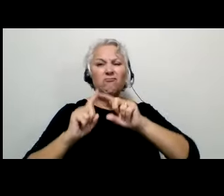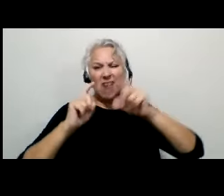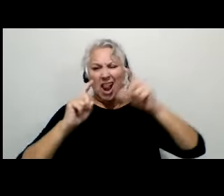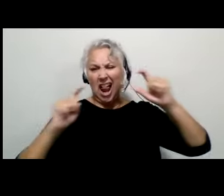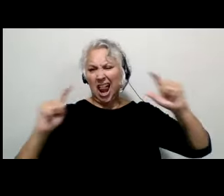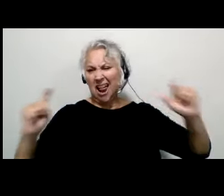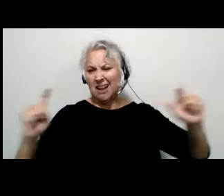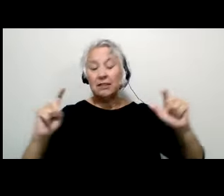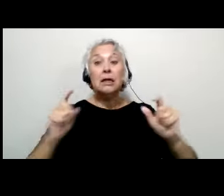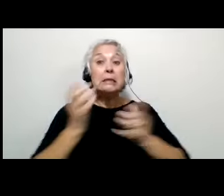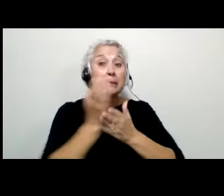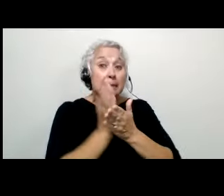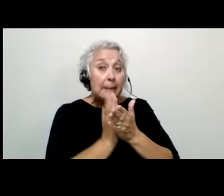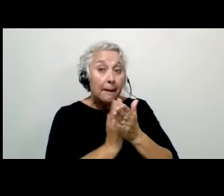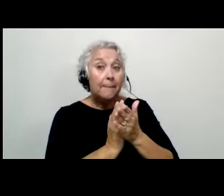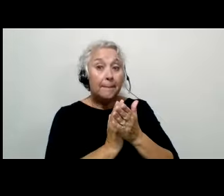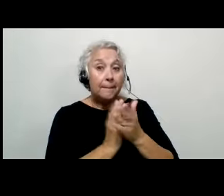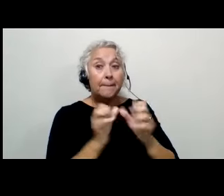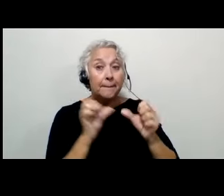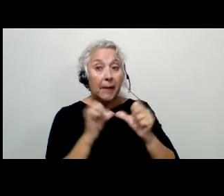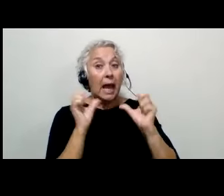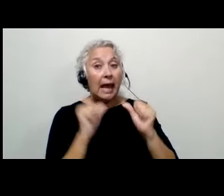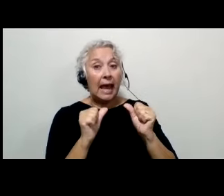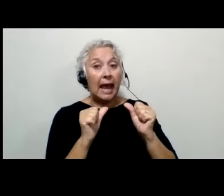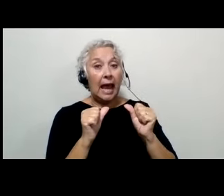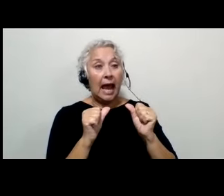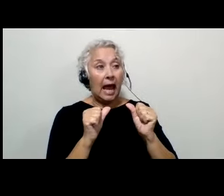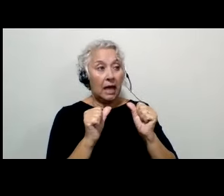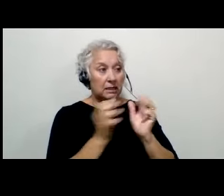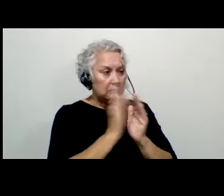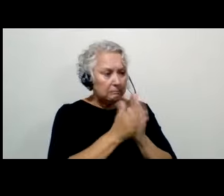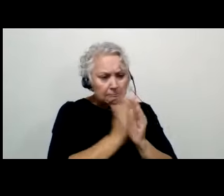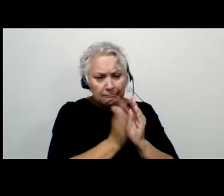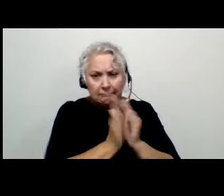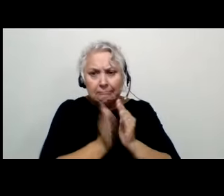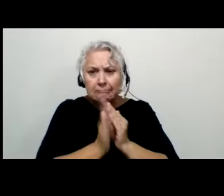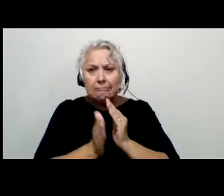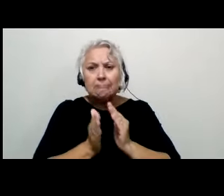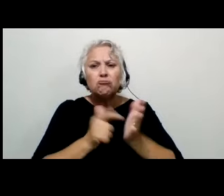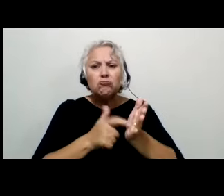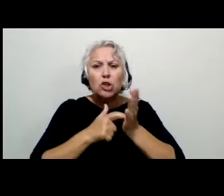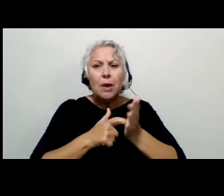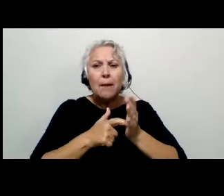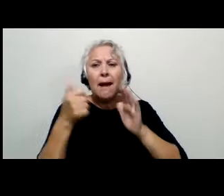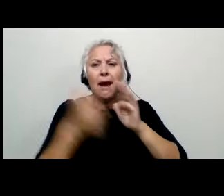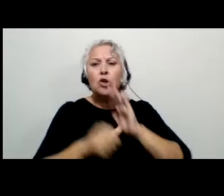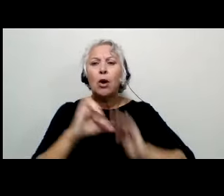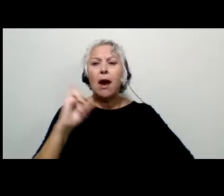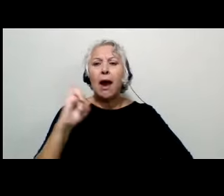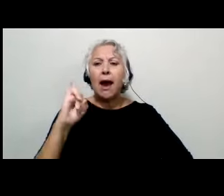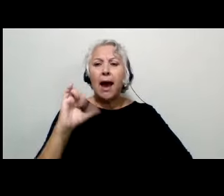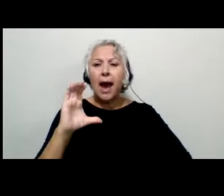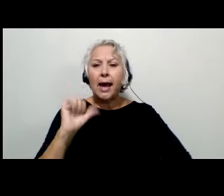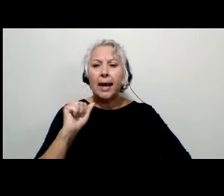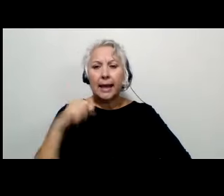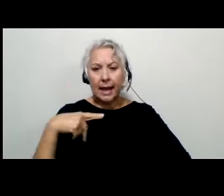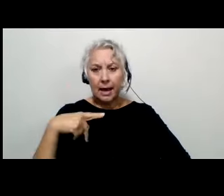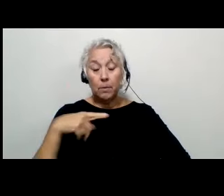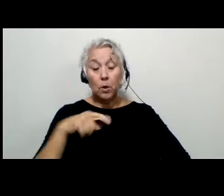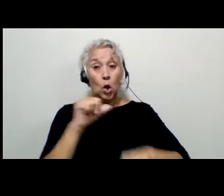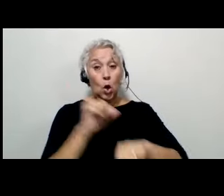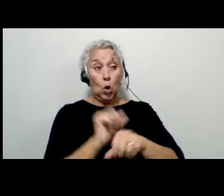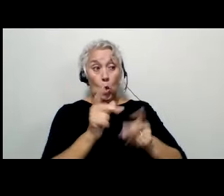on some of those areas, we can also dot some I's on requirements under the ICAP. Workplace